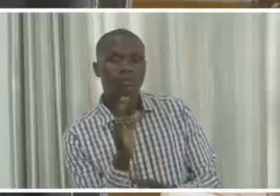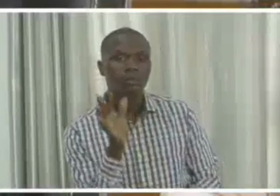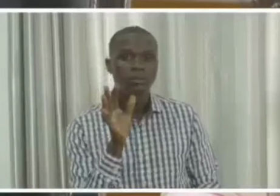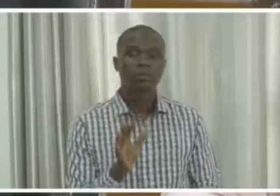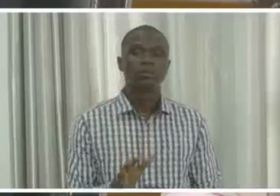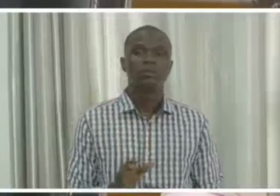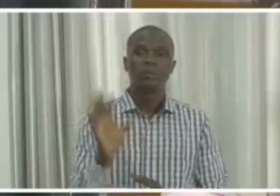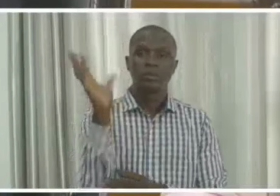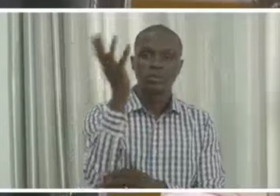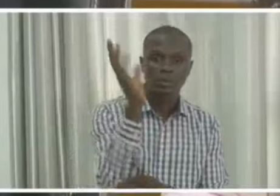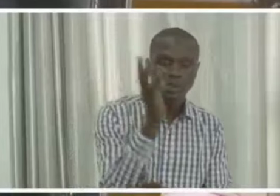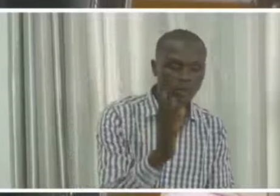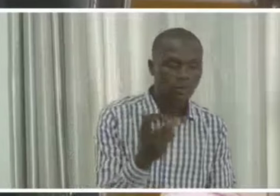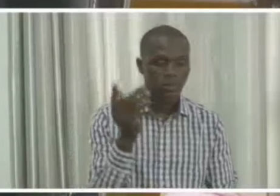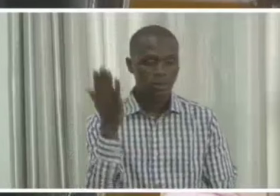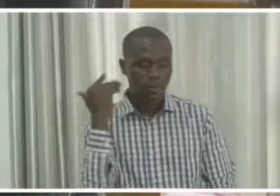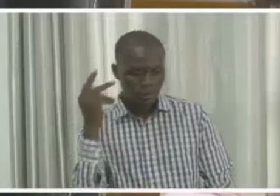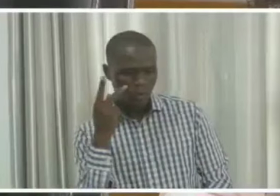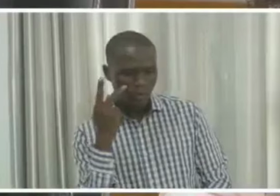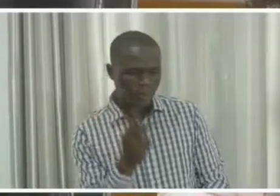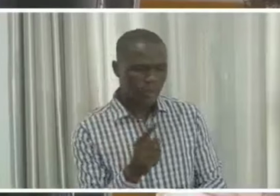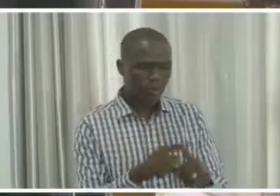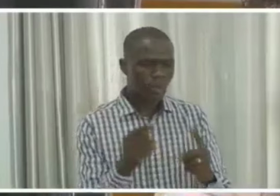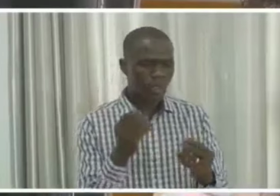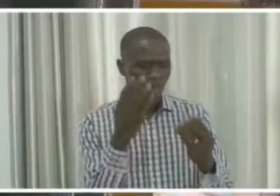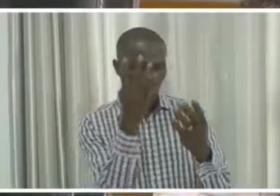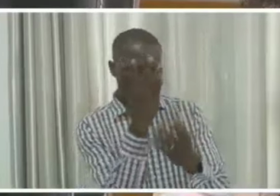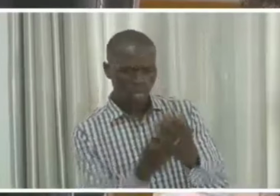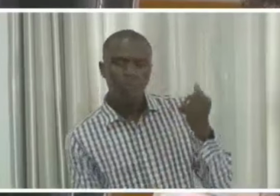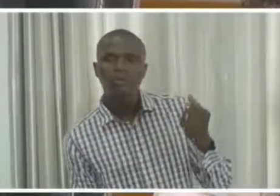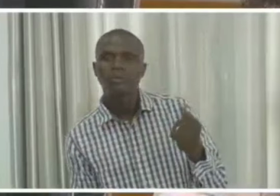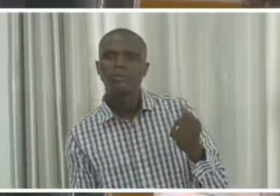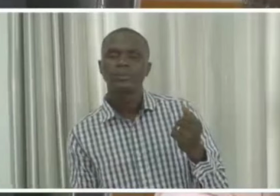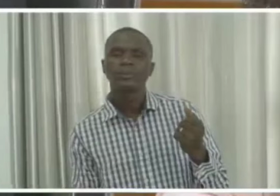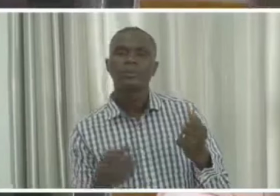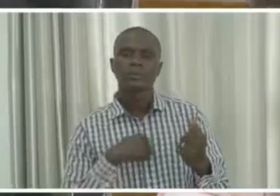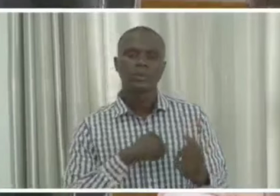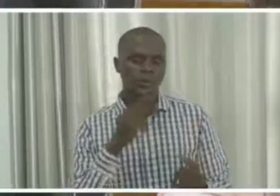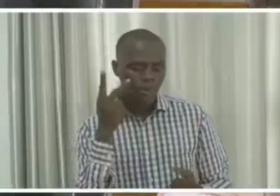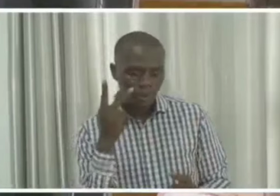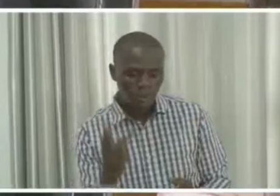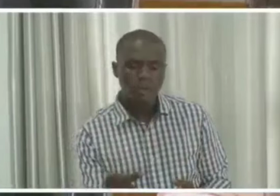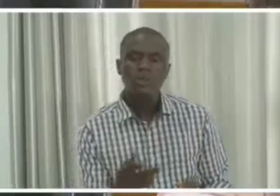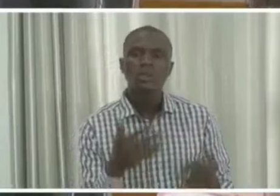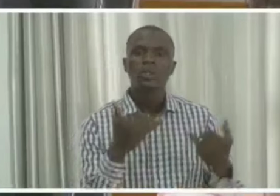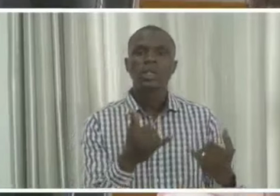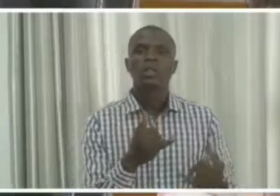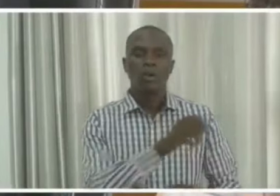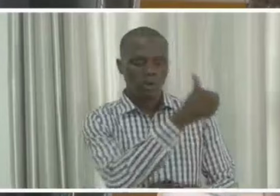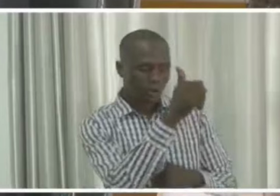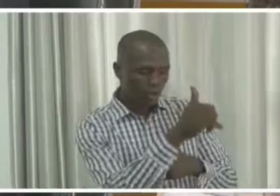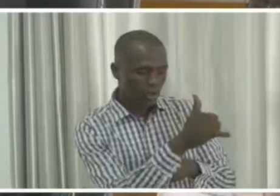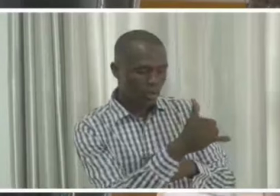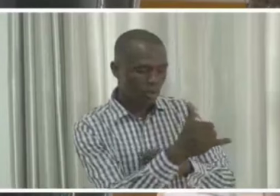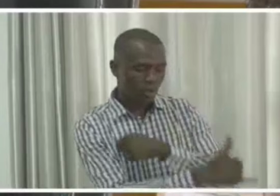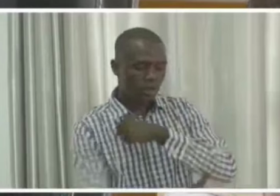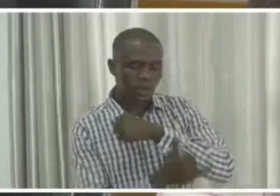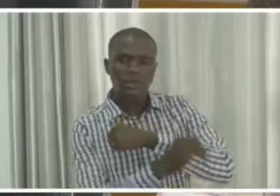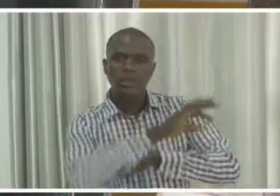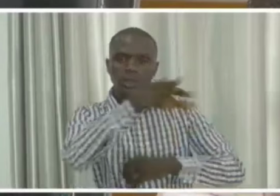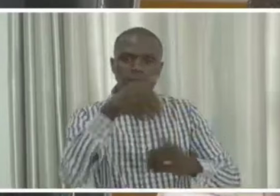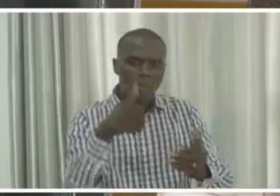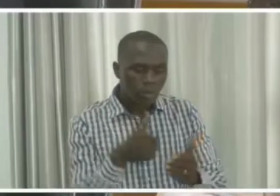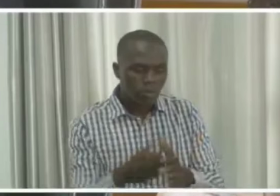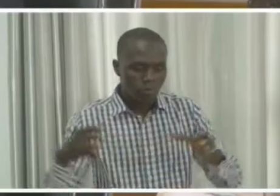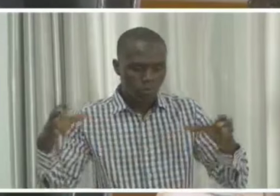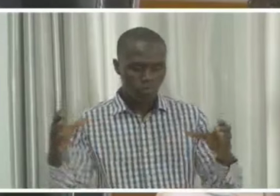the international community say they will try for protect them. Now each of them